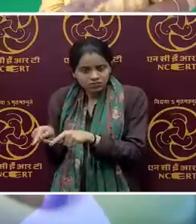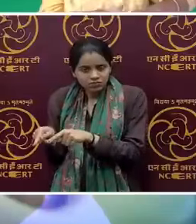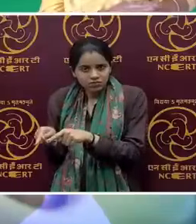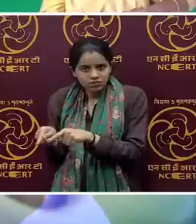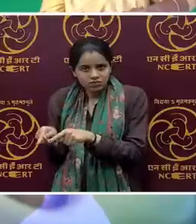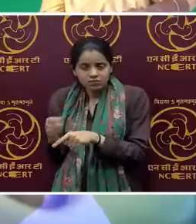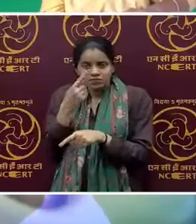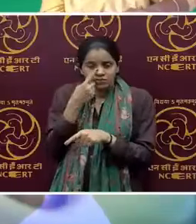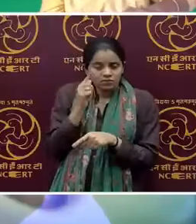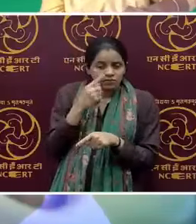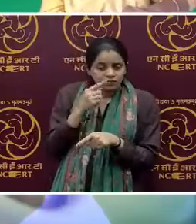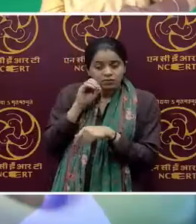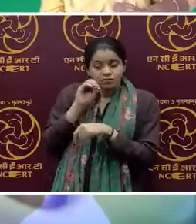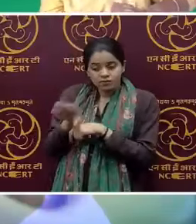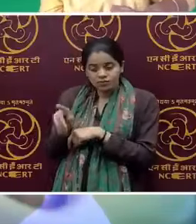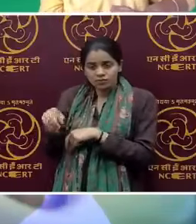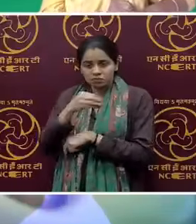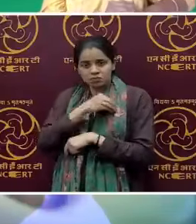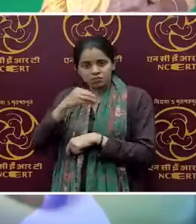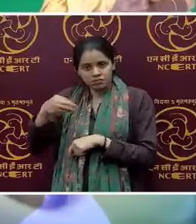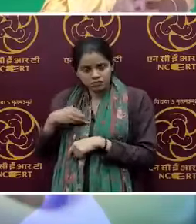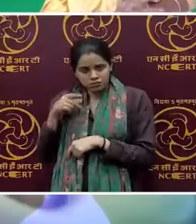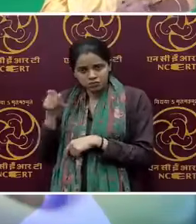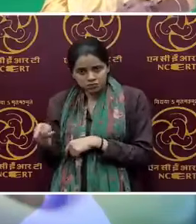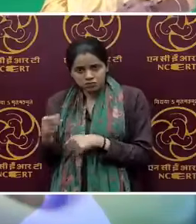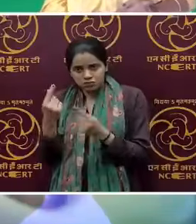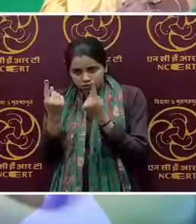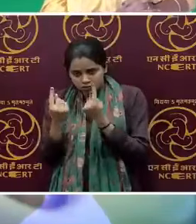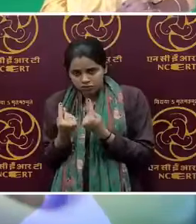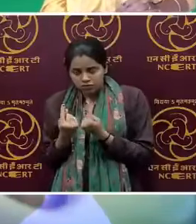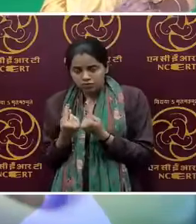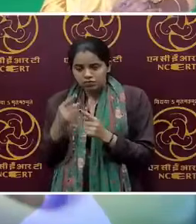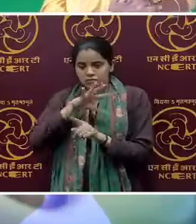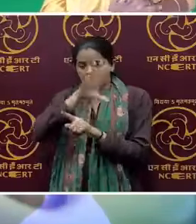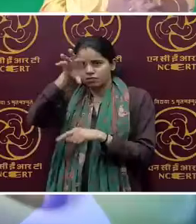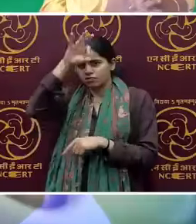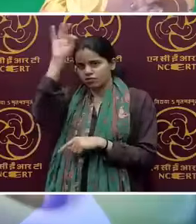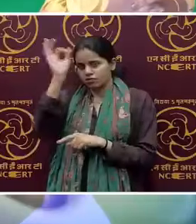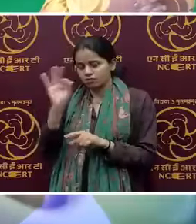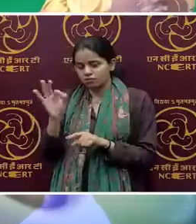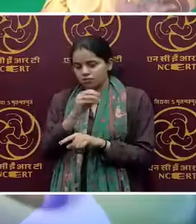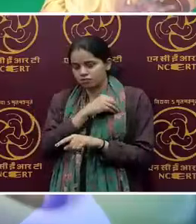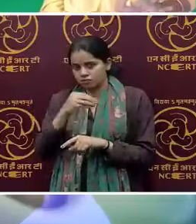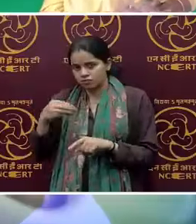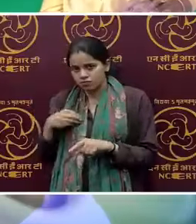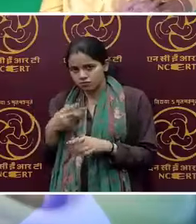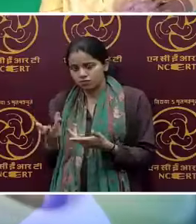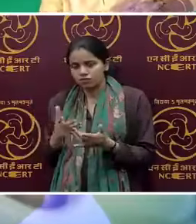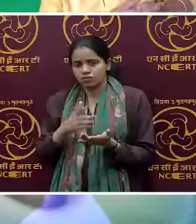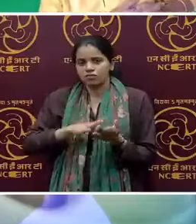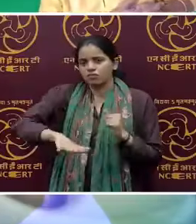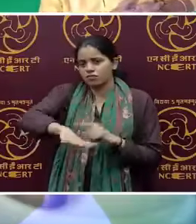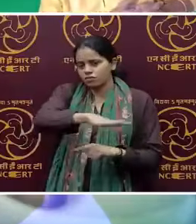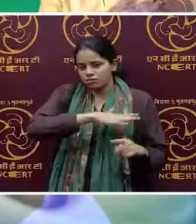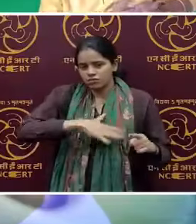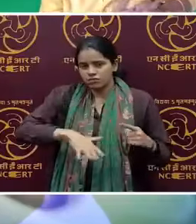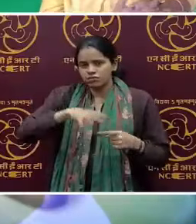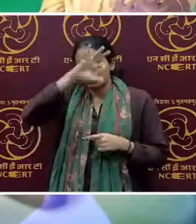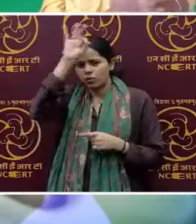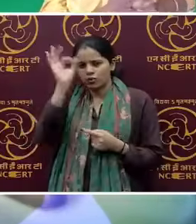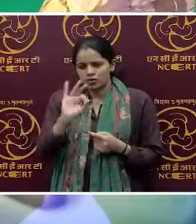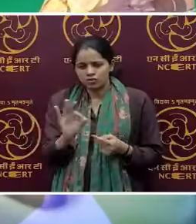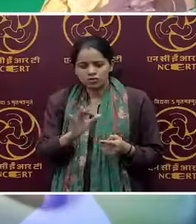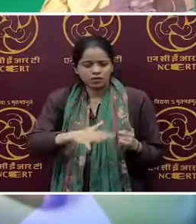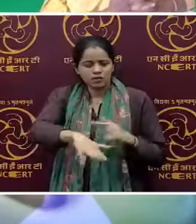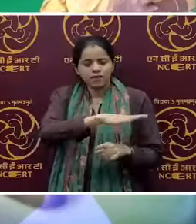the parents are told to go and seek for the intervention to the district early intervention center, if